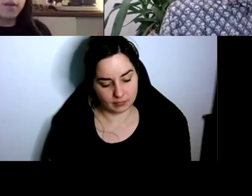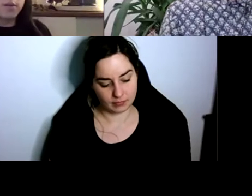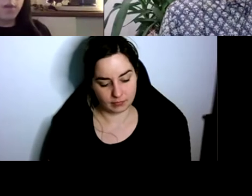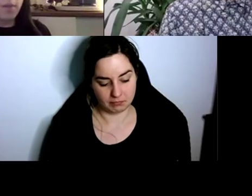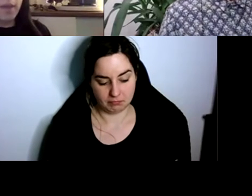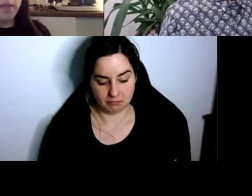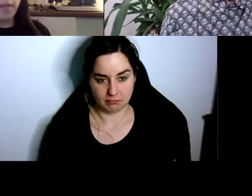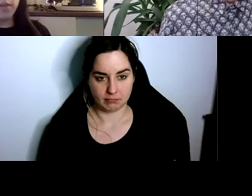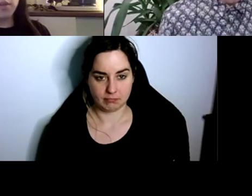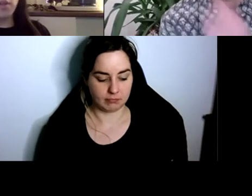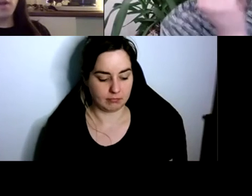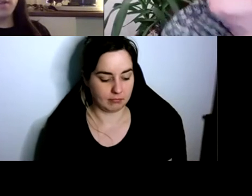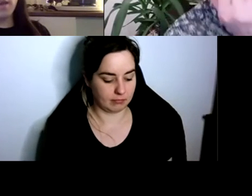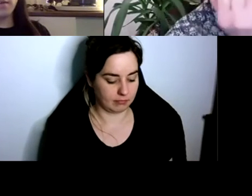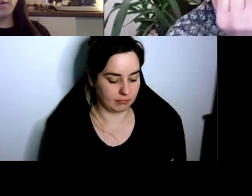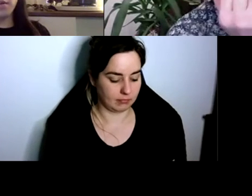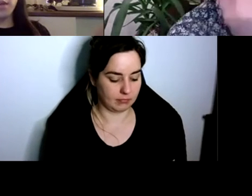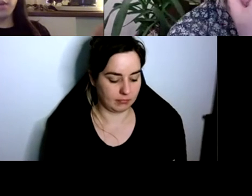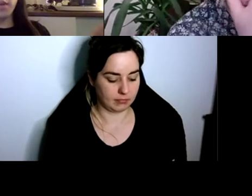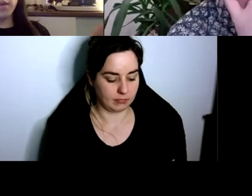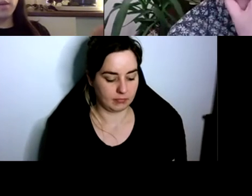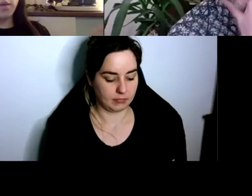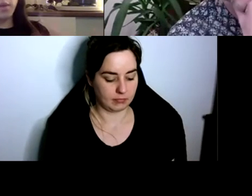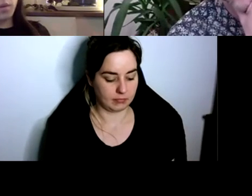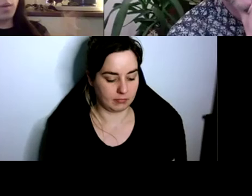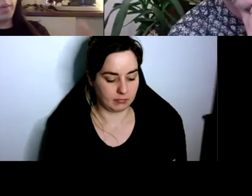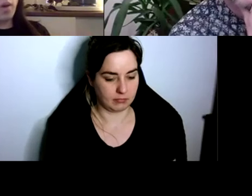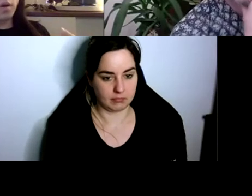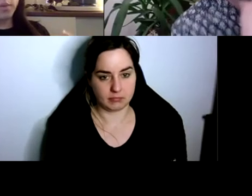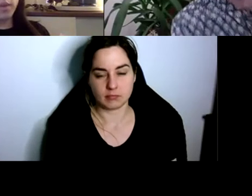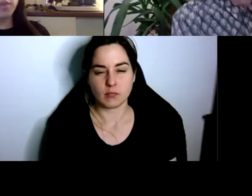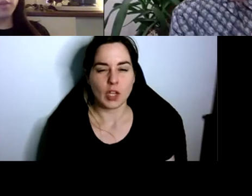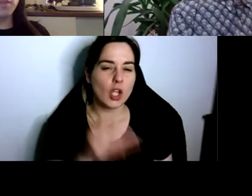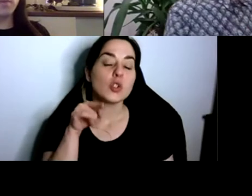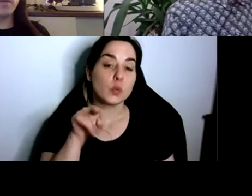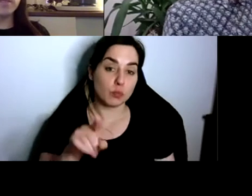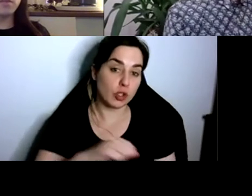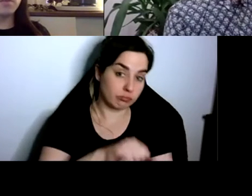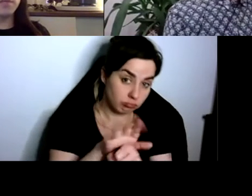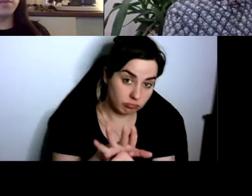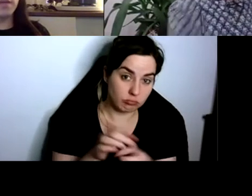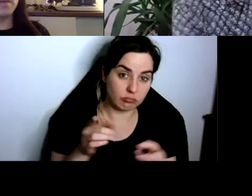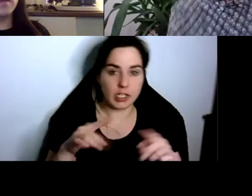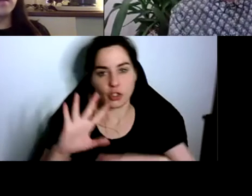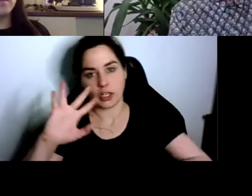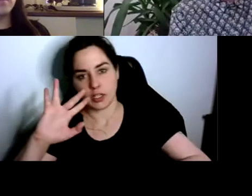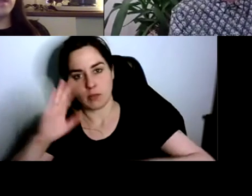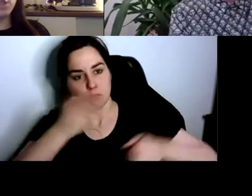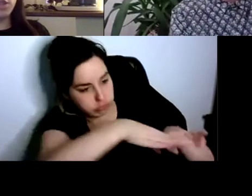well, during the pandemic, during the lockdown, you know, that we were all brainstorming different ways to